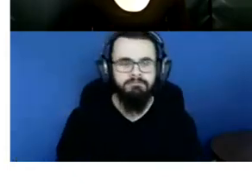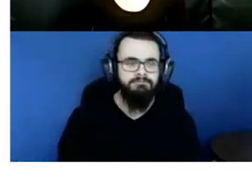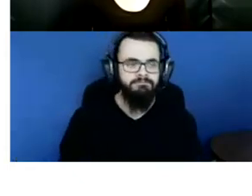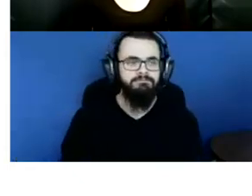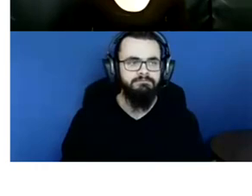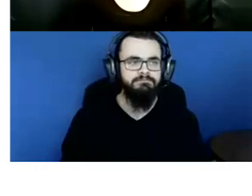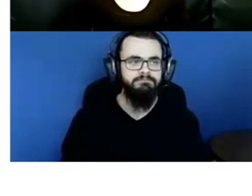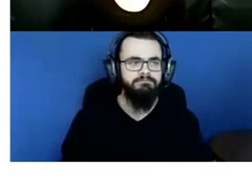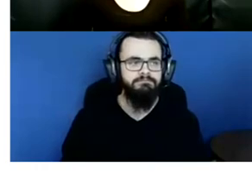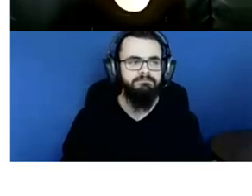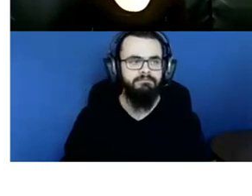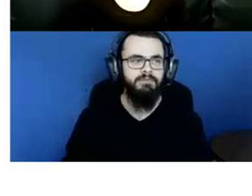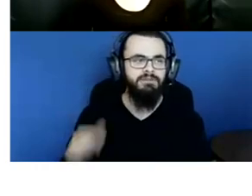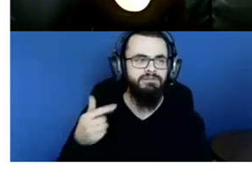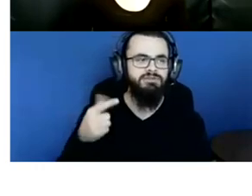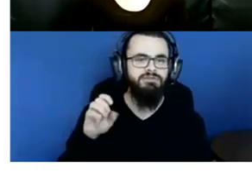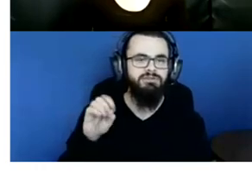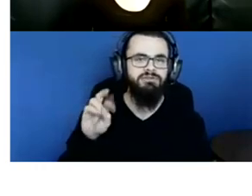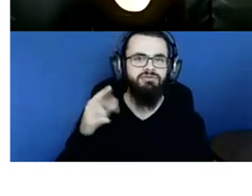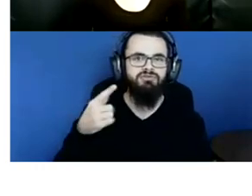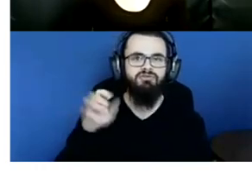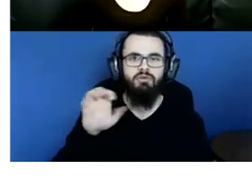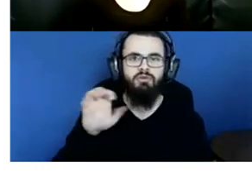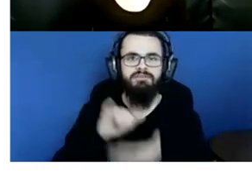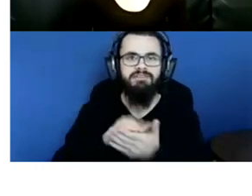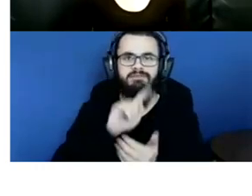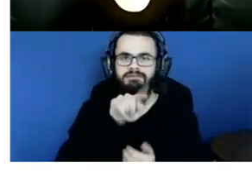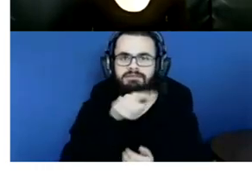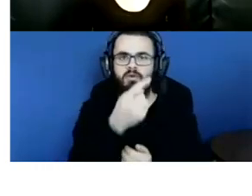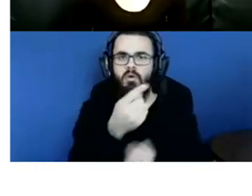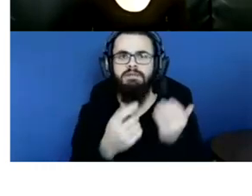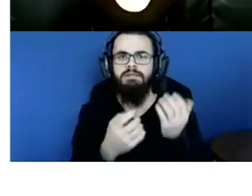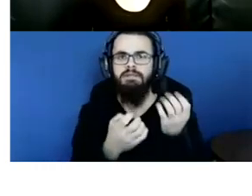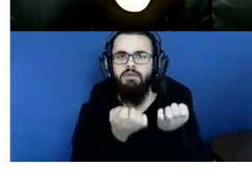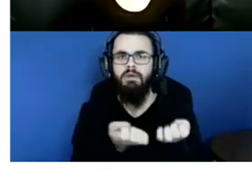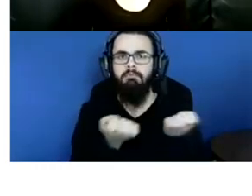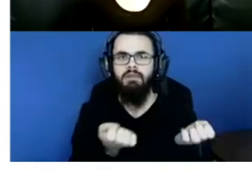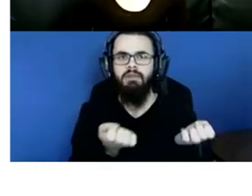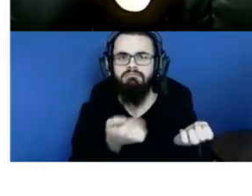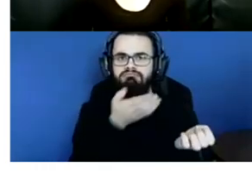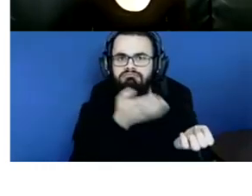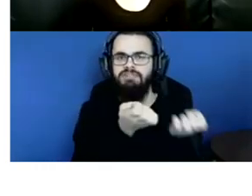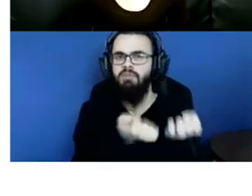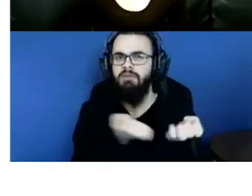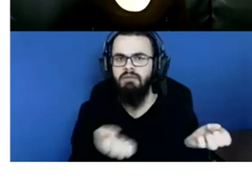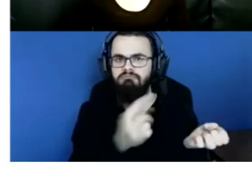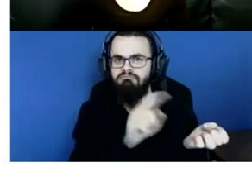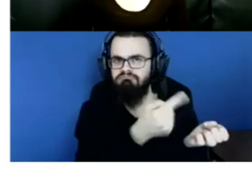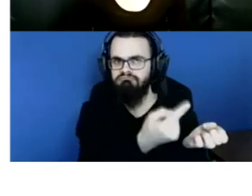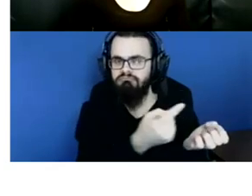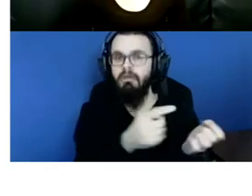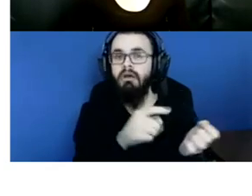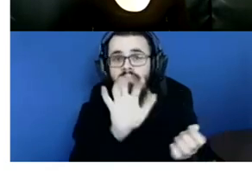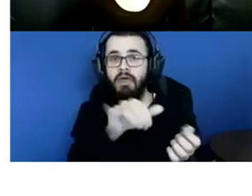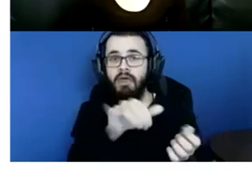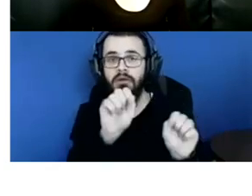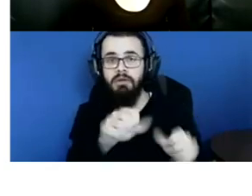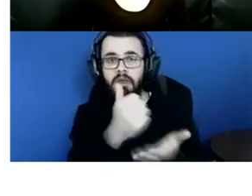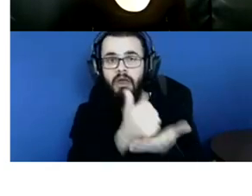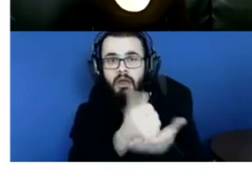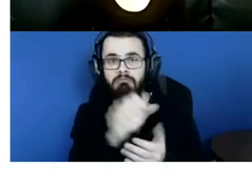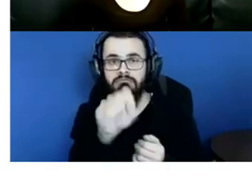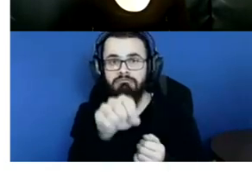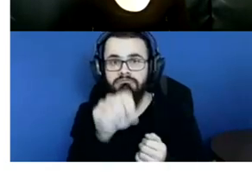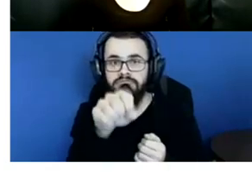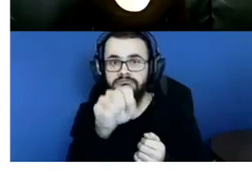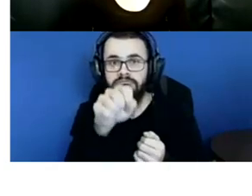So these are just pieces of equipment, and they can help folks, but they can be provided without any